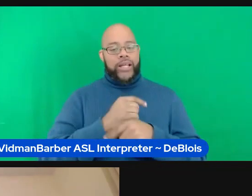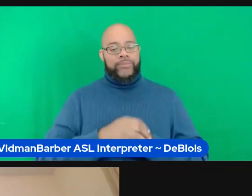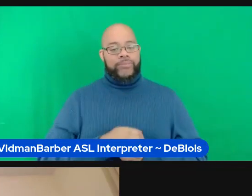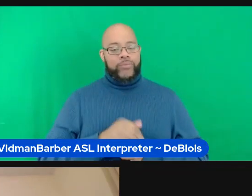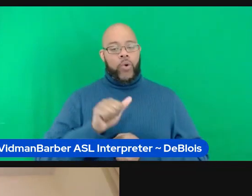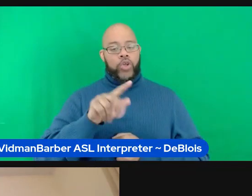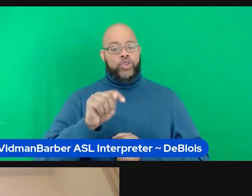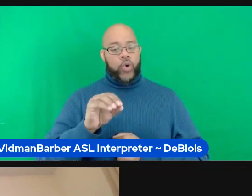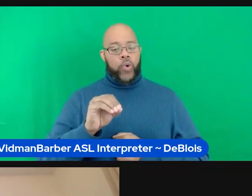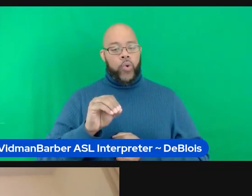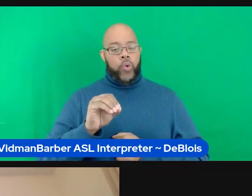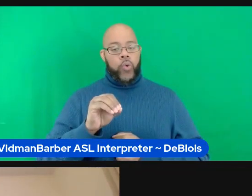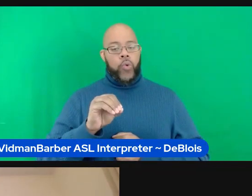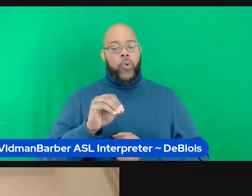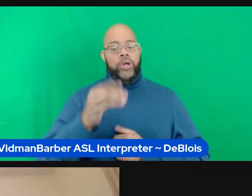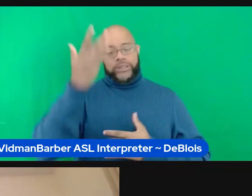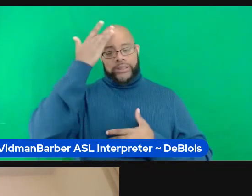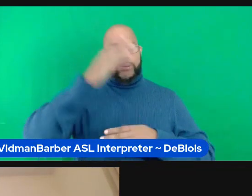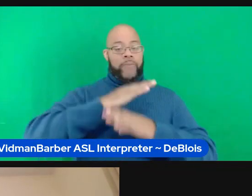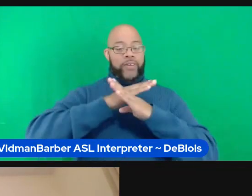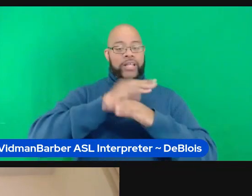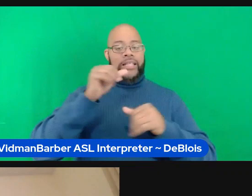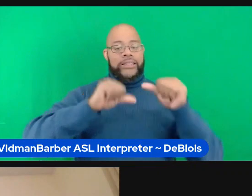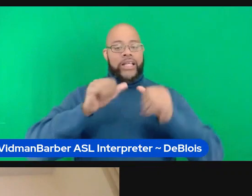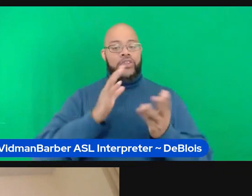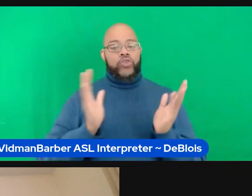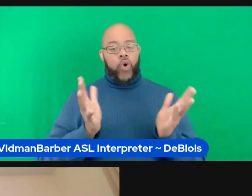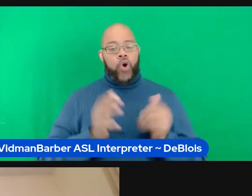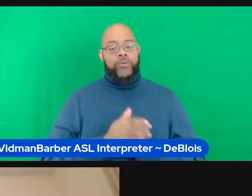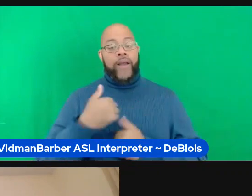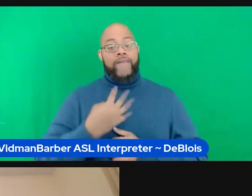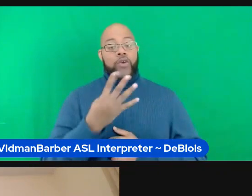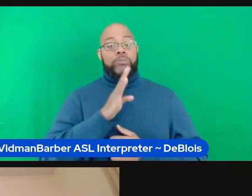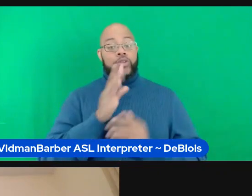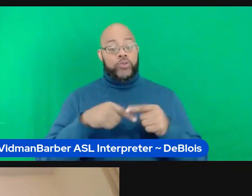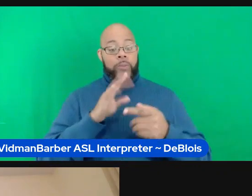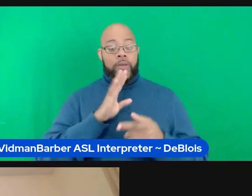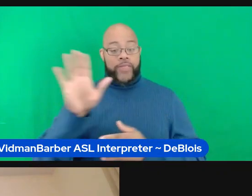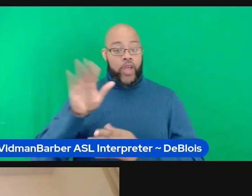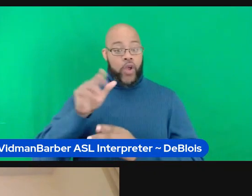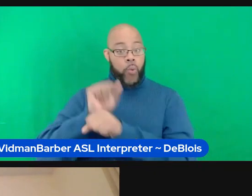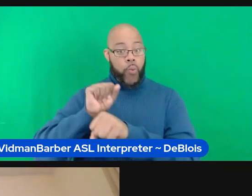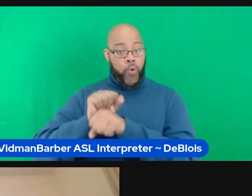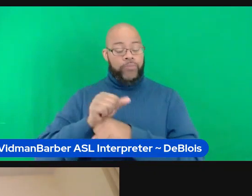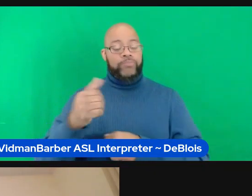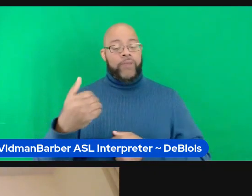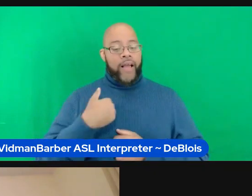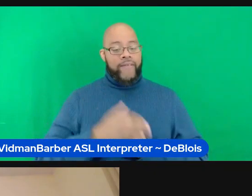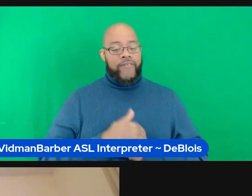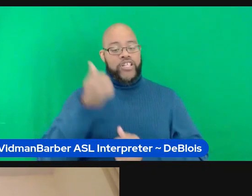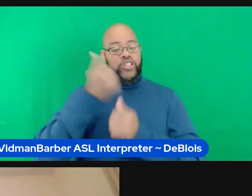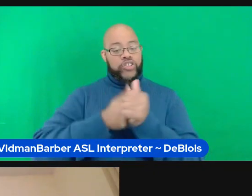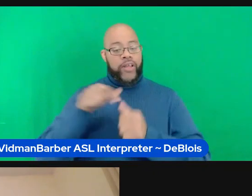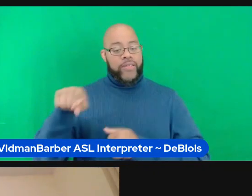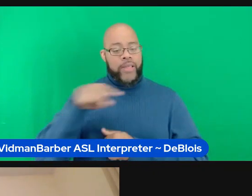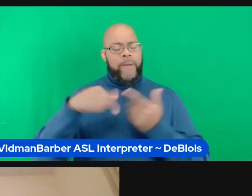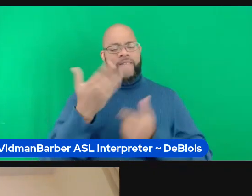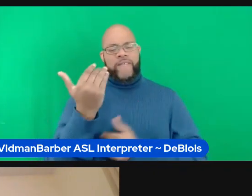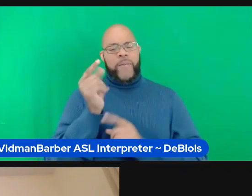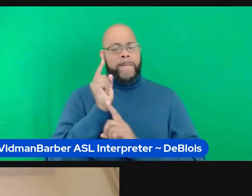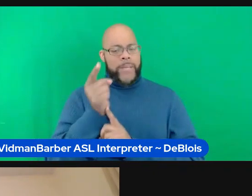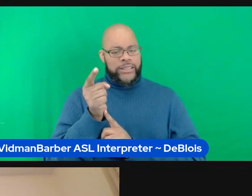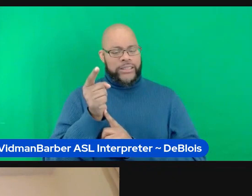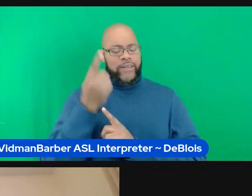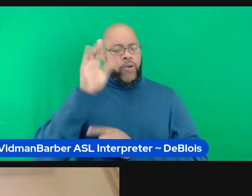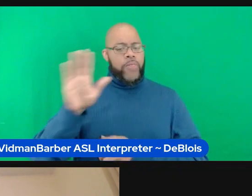Allergies Science Talk. We have 4 speakers here to tell us about their work. They have each about 15 minutes for